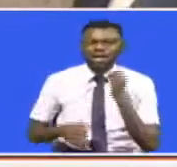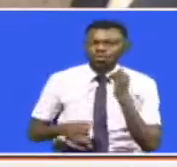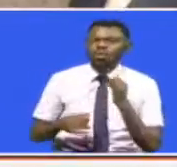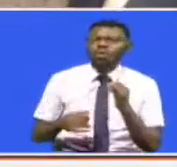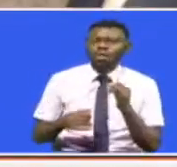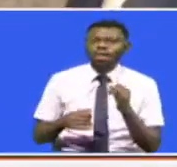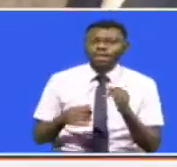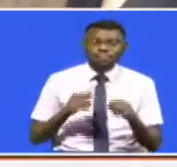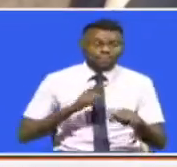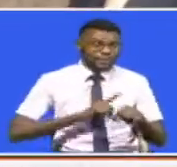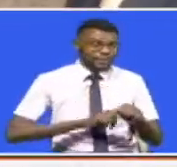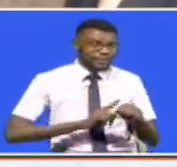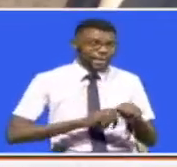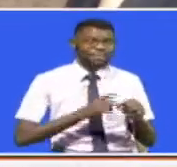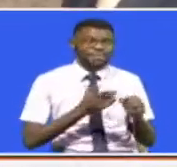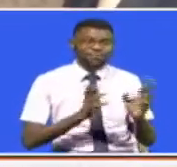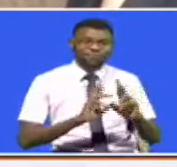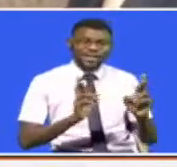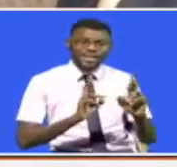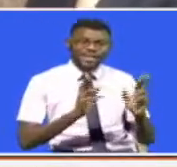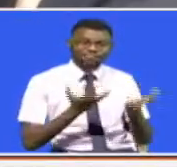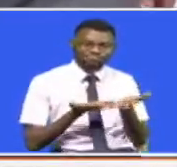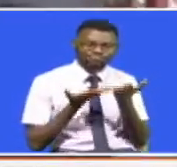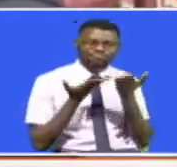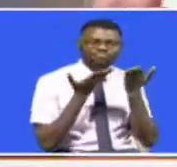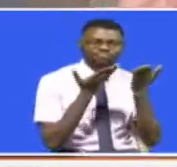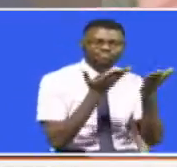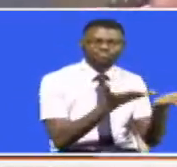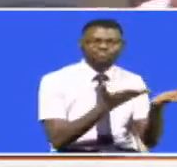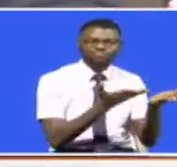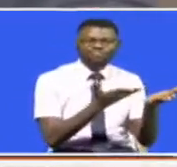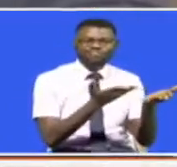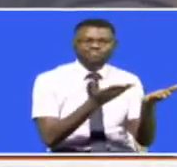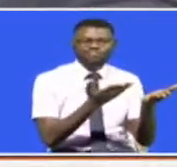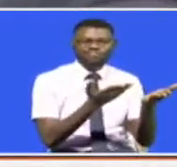moment of handing over instruments of power came.